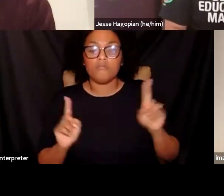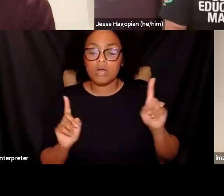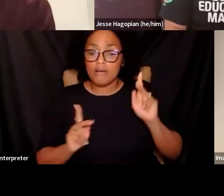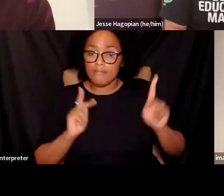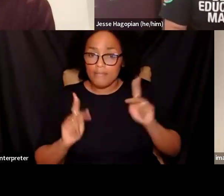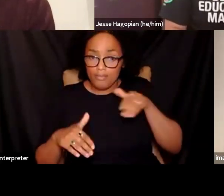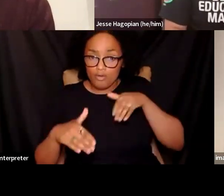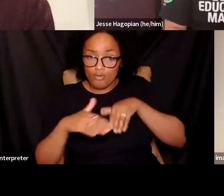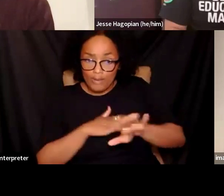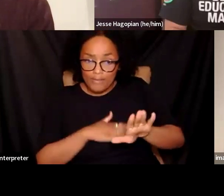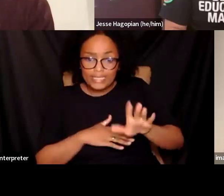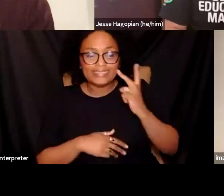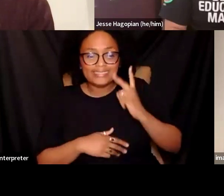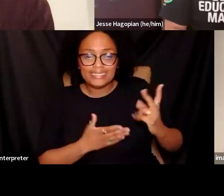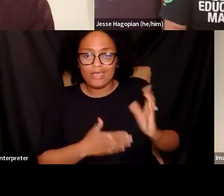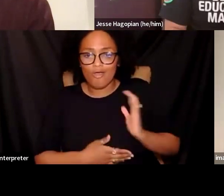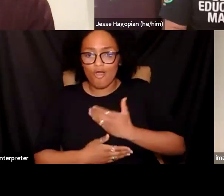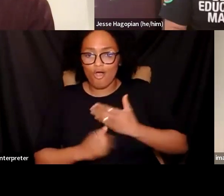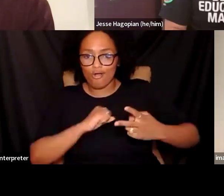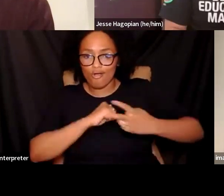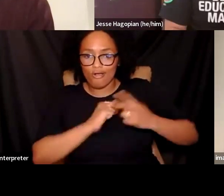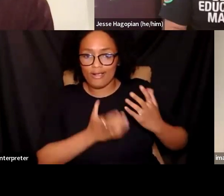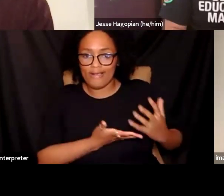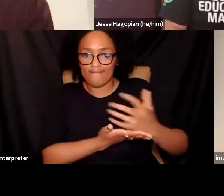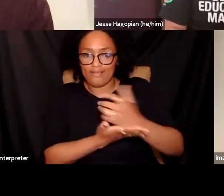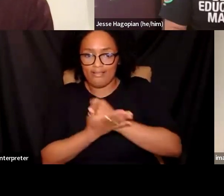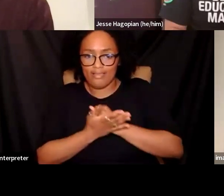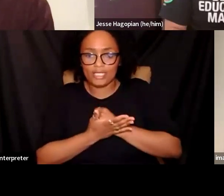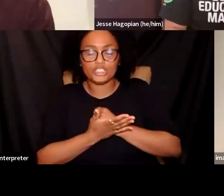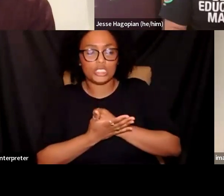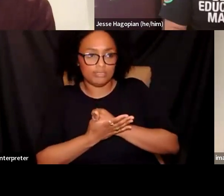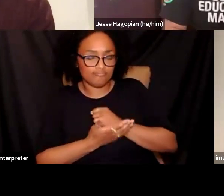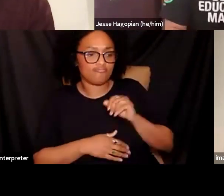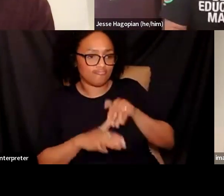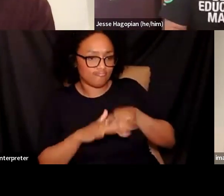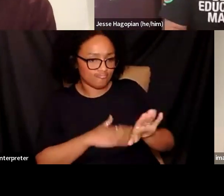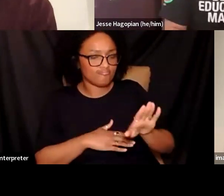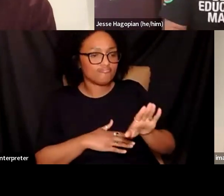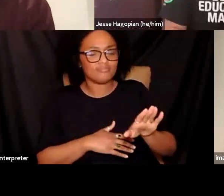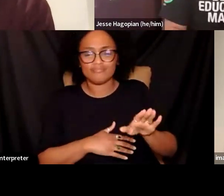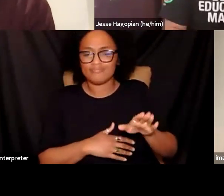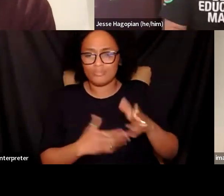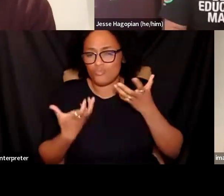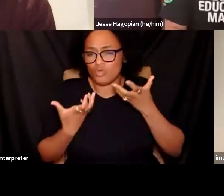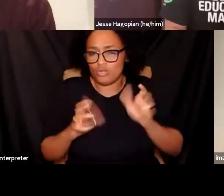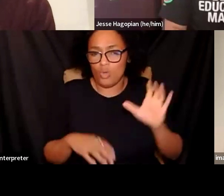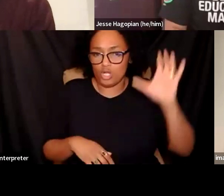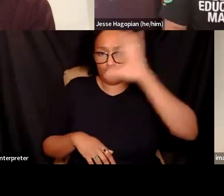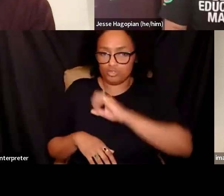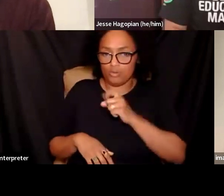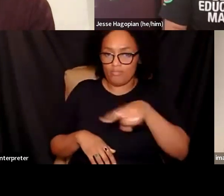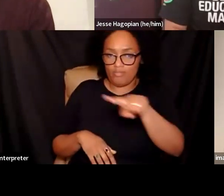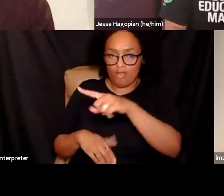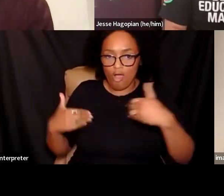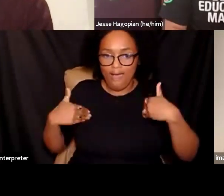collection, um, would just have the contextual information